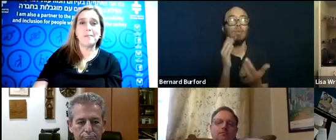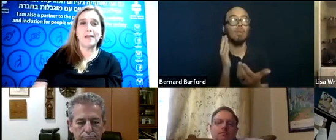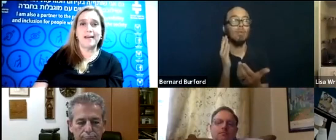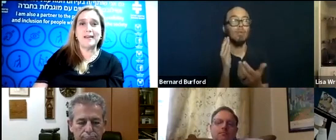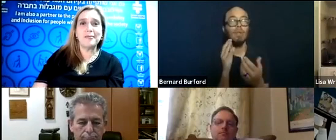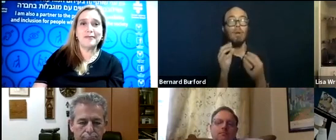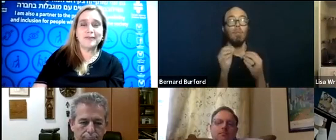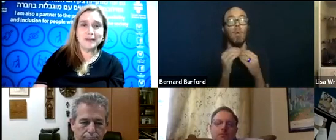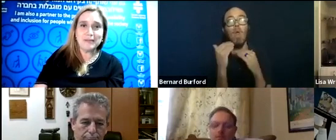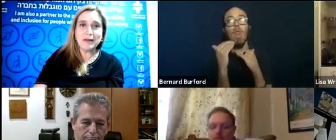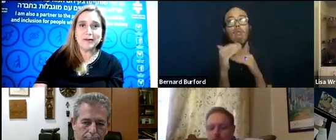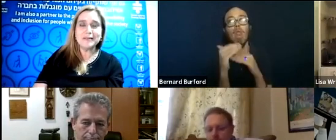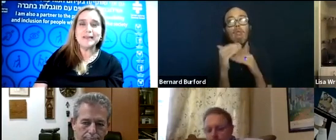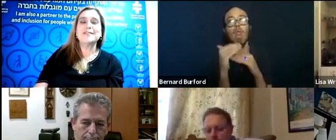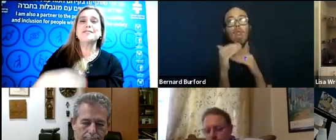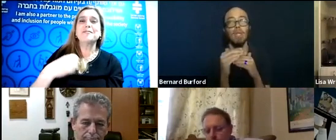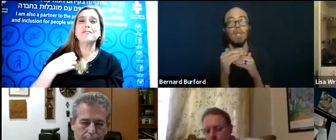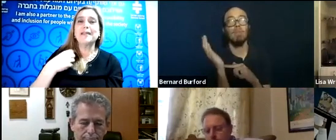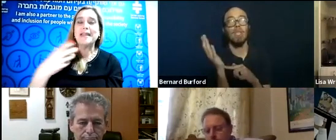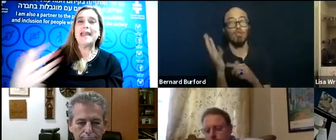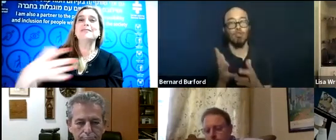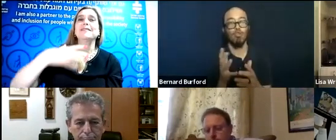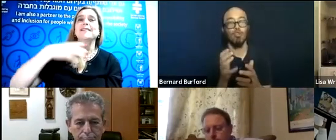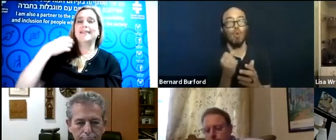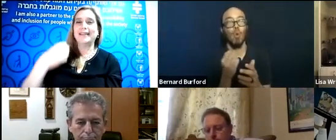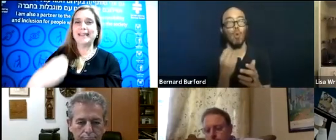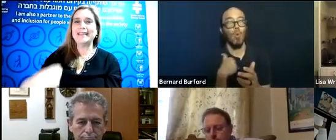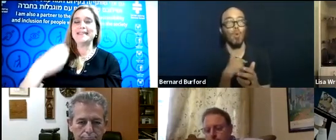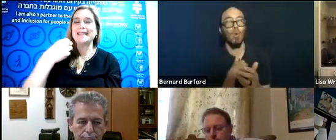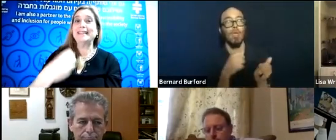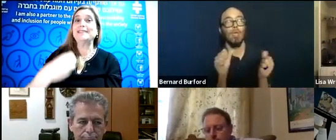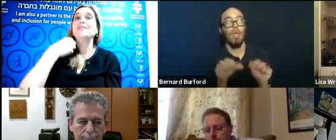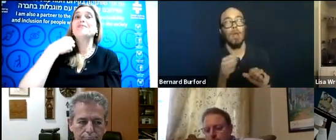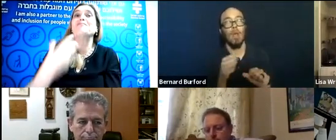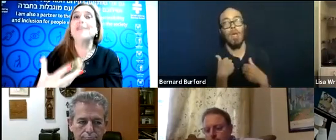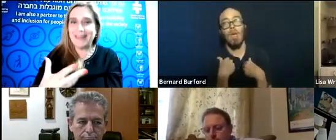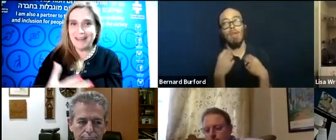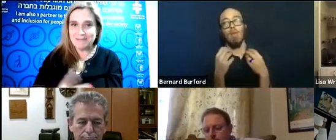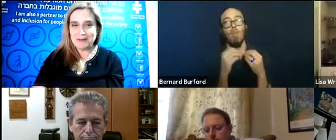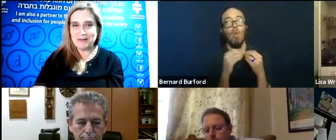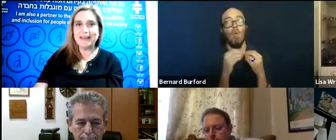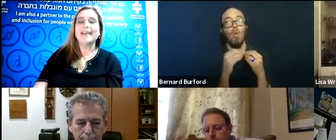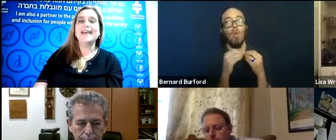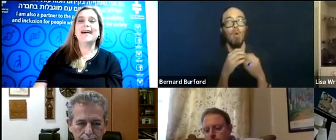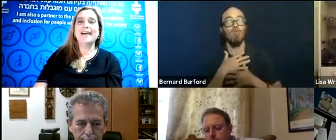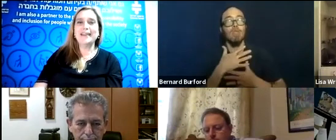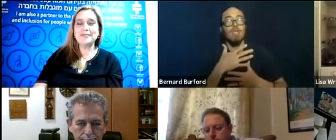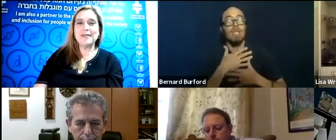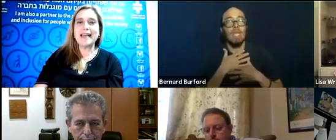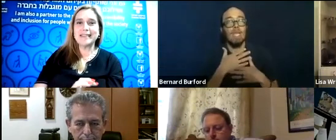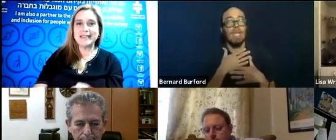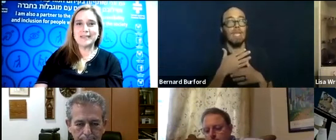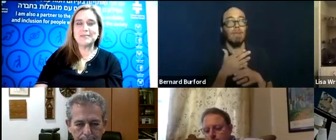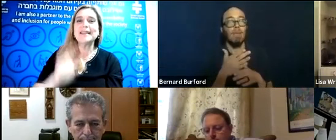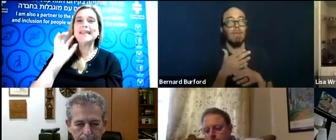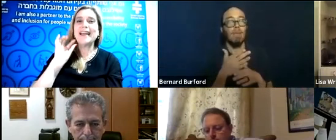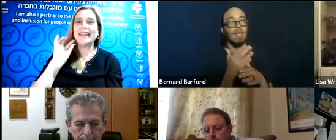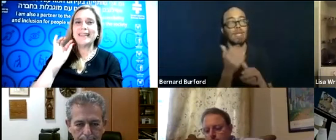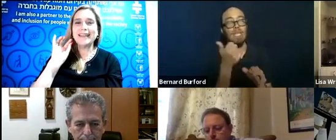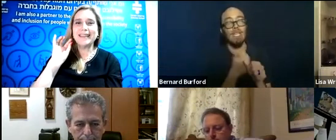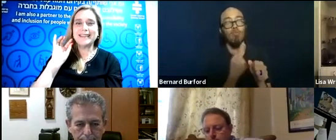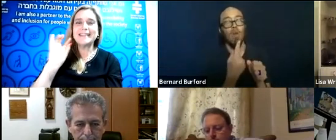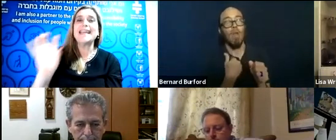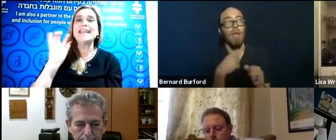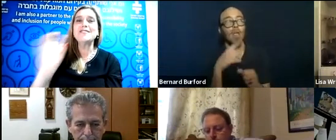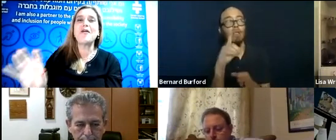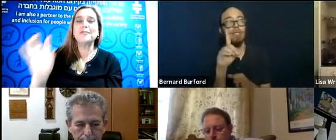minimum number of speakers, so we will enable at least a little bit of breathing in between. Each one has a disability. I